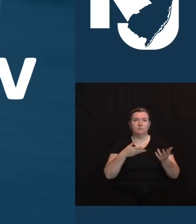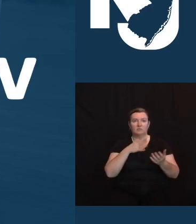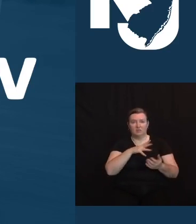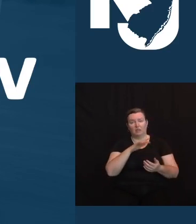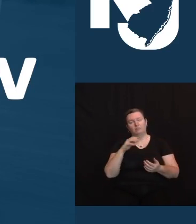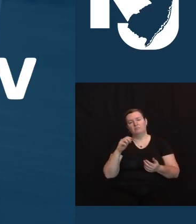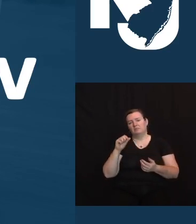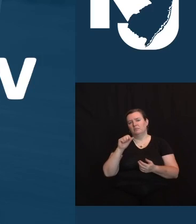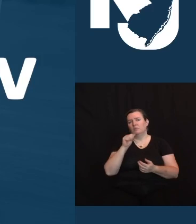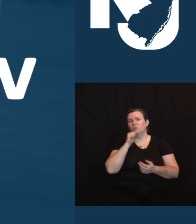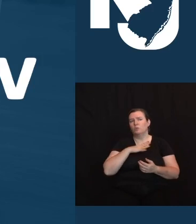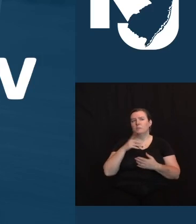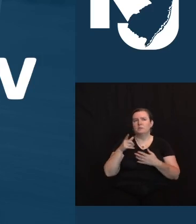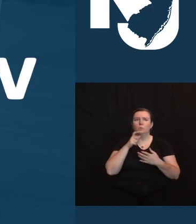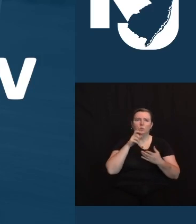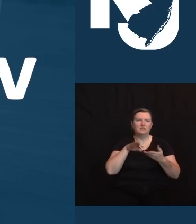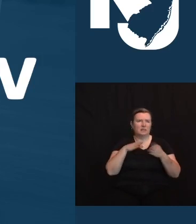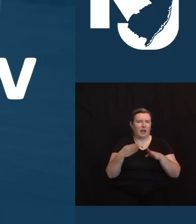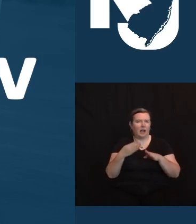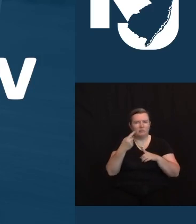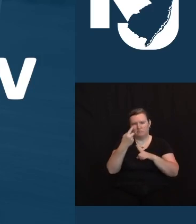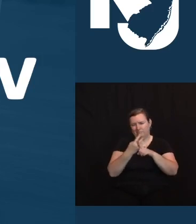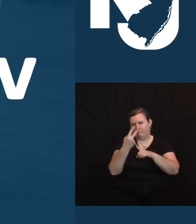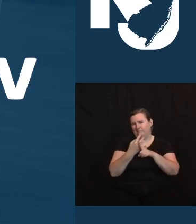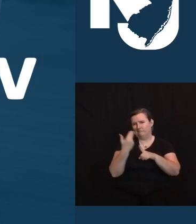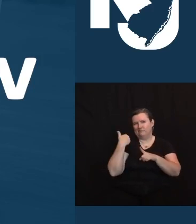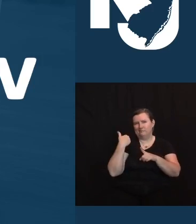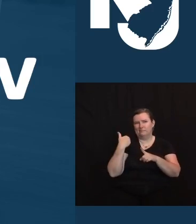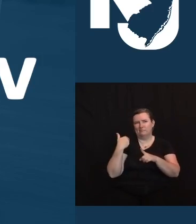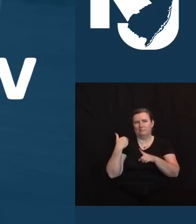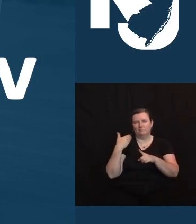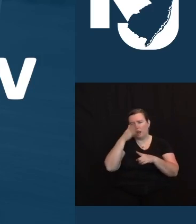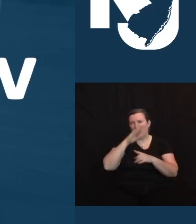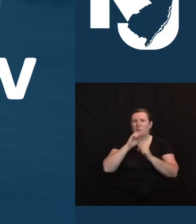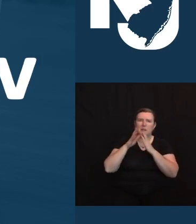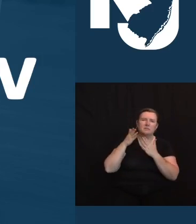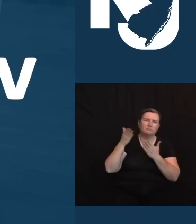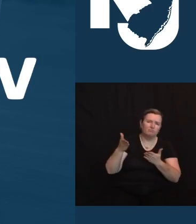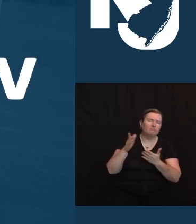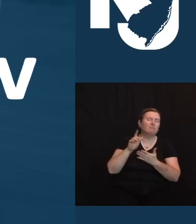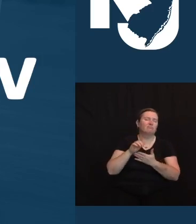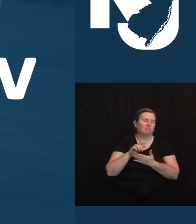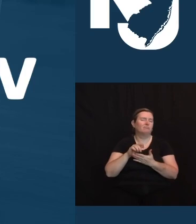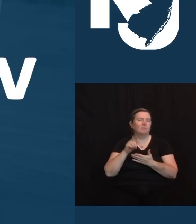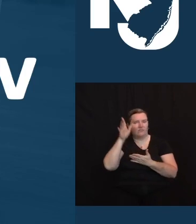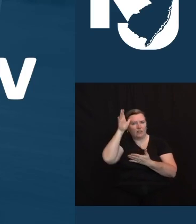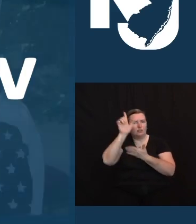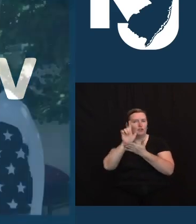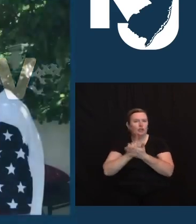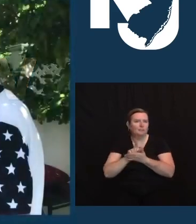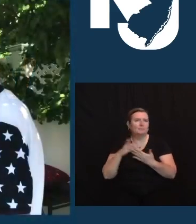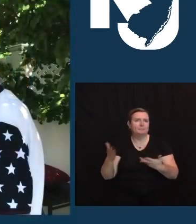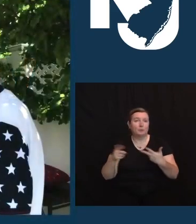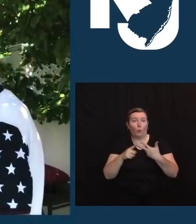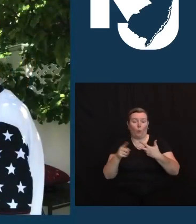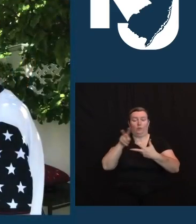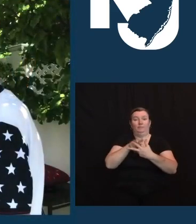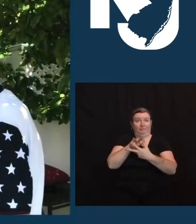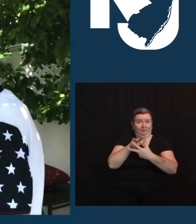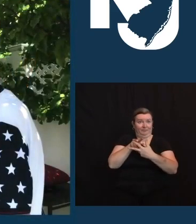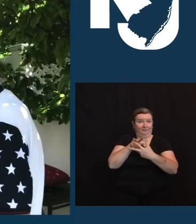So Pam, to you and your husband and your family, God bless your father-in-law. We got another story, and this one I want to pull up, just